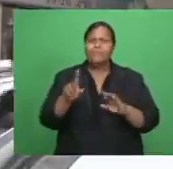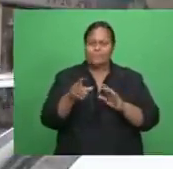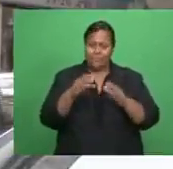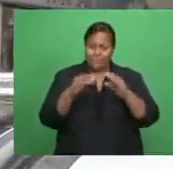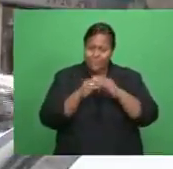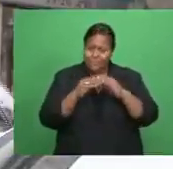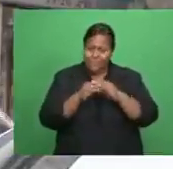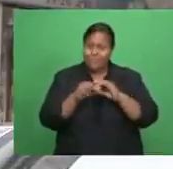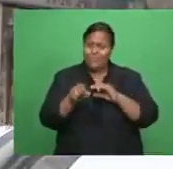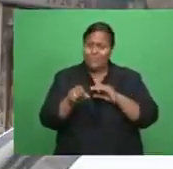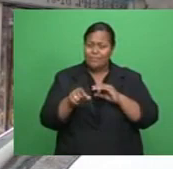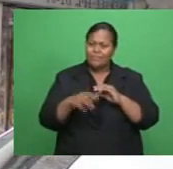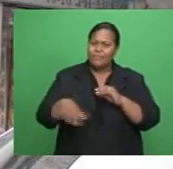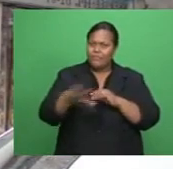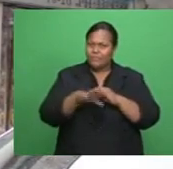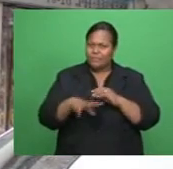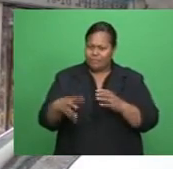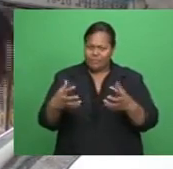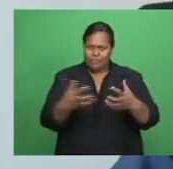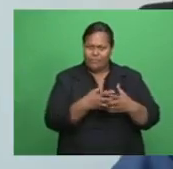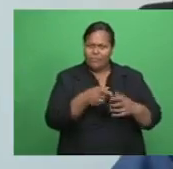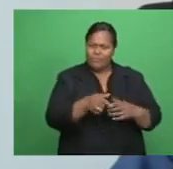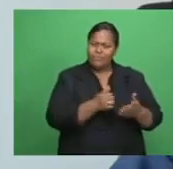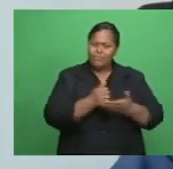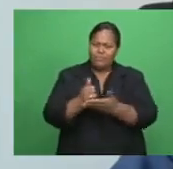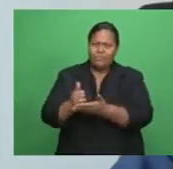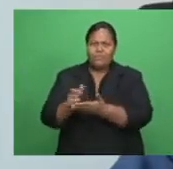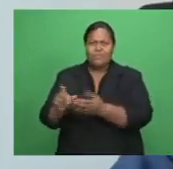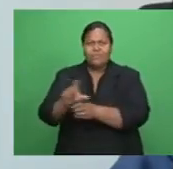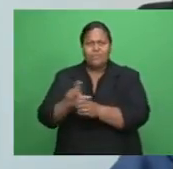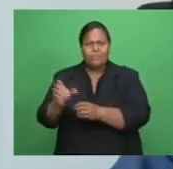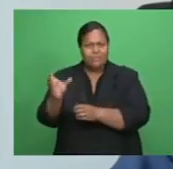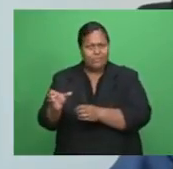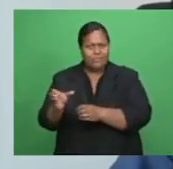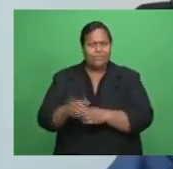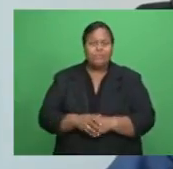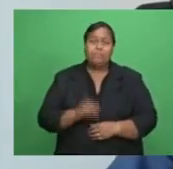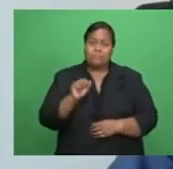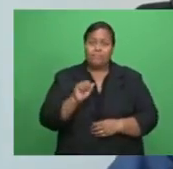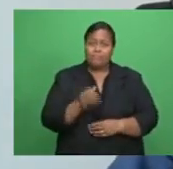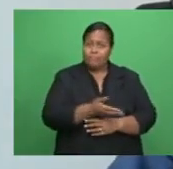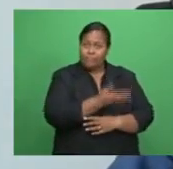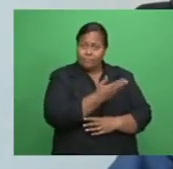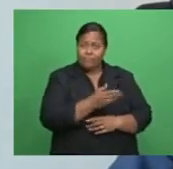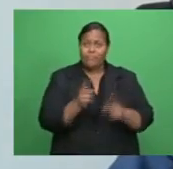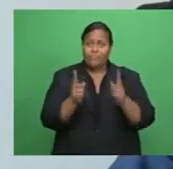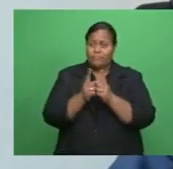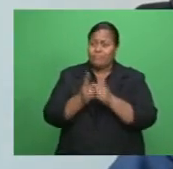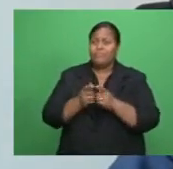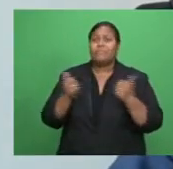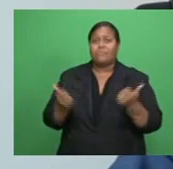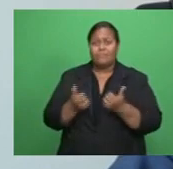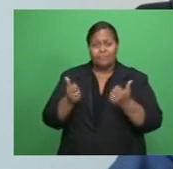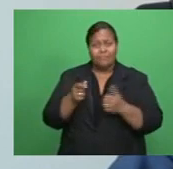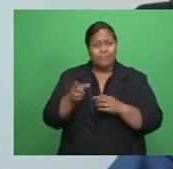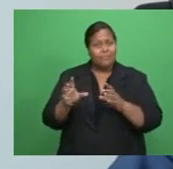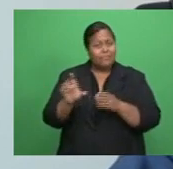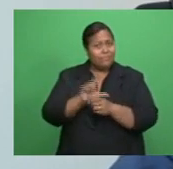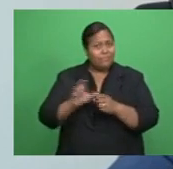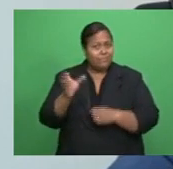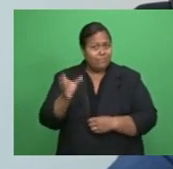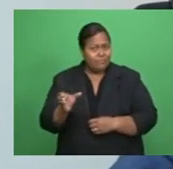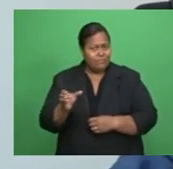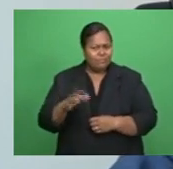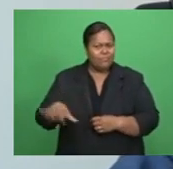how to support customers in need. I did have a meeting with a lot of our customers. They're all worried. I think we